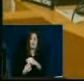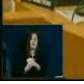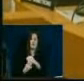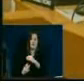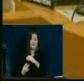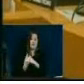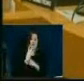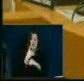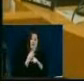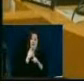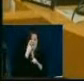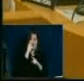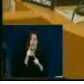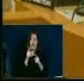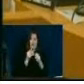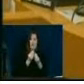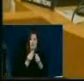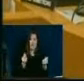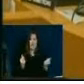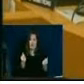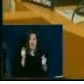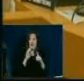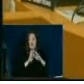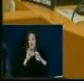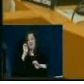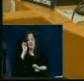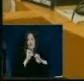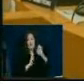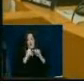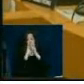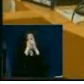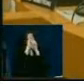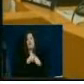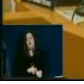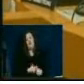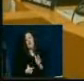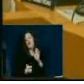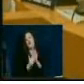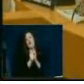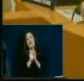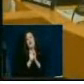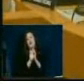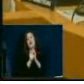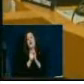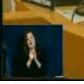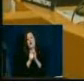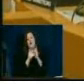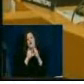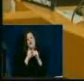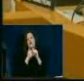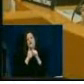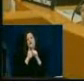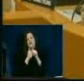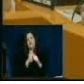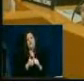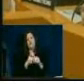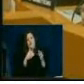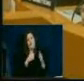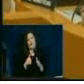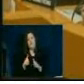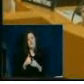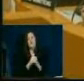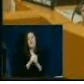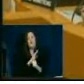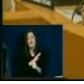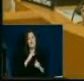for a resolution, it had to be evaluated according to legal form. The board, prior to